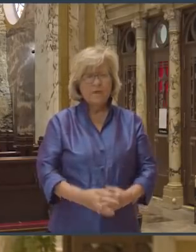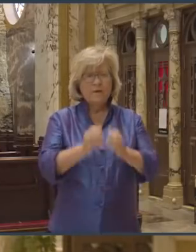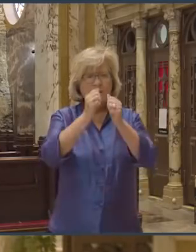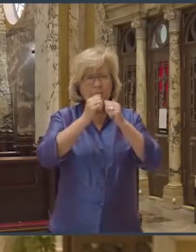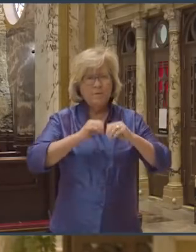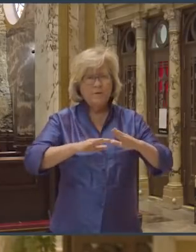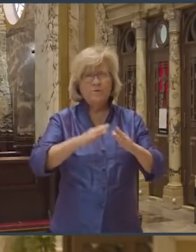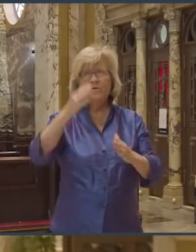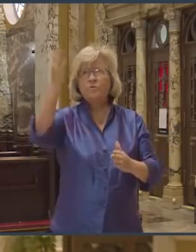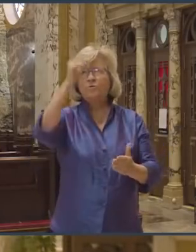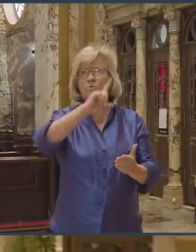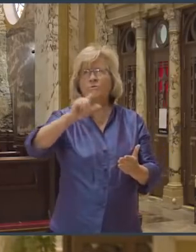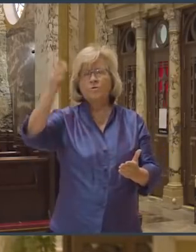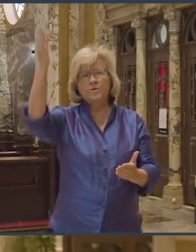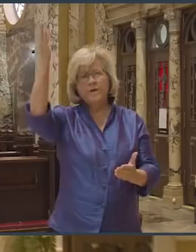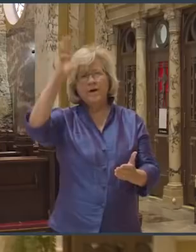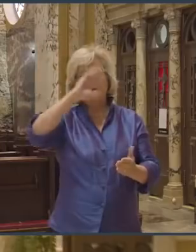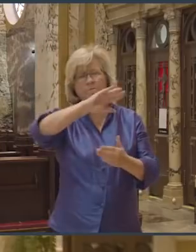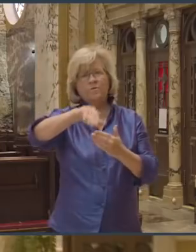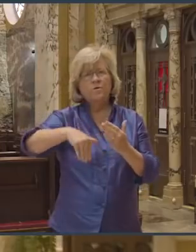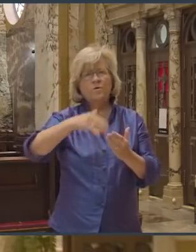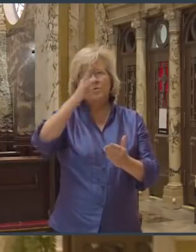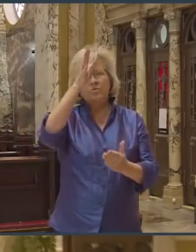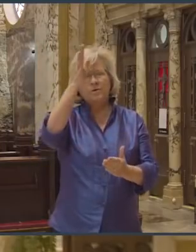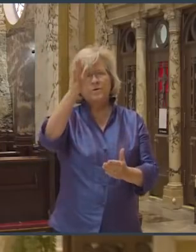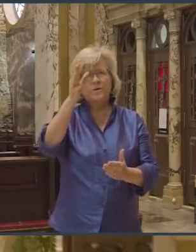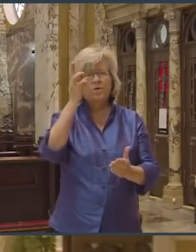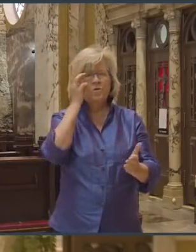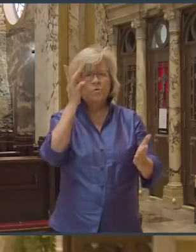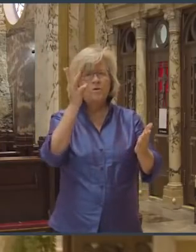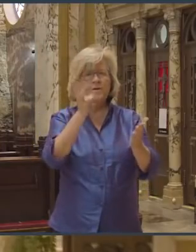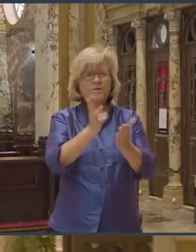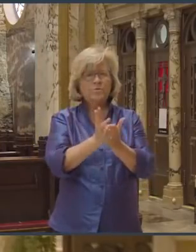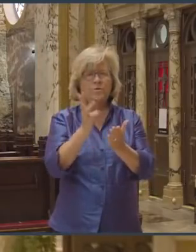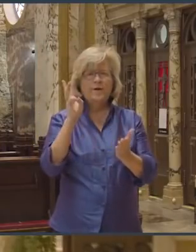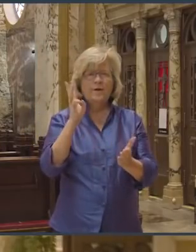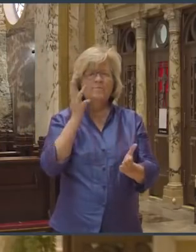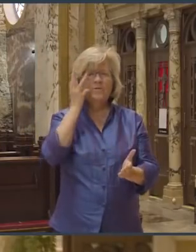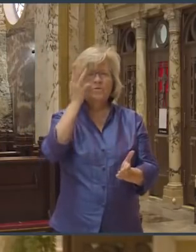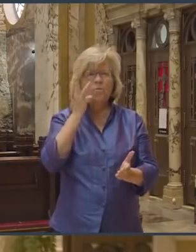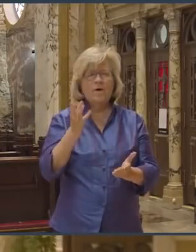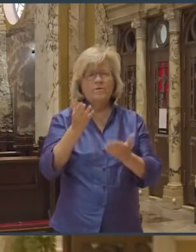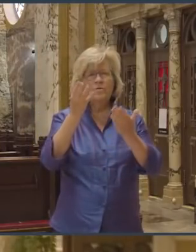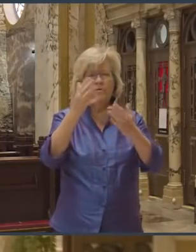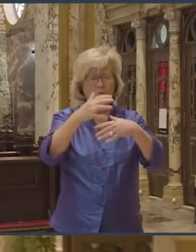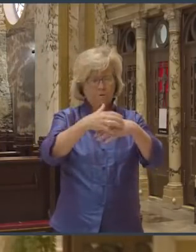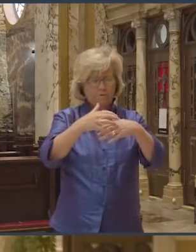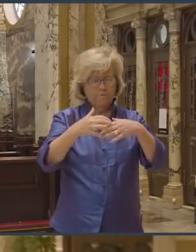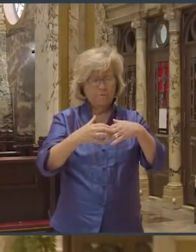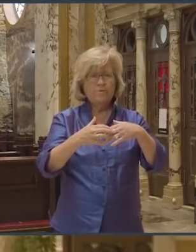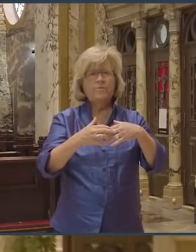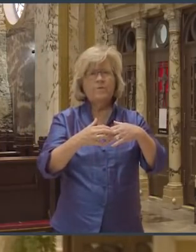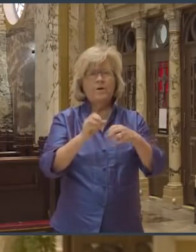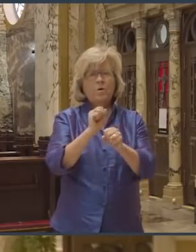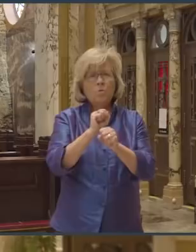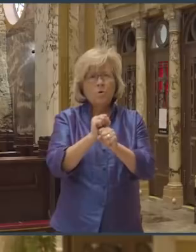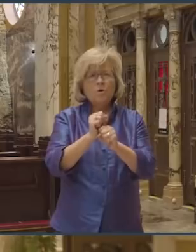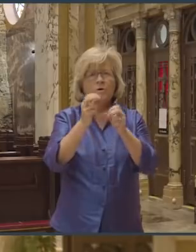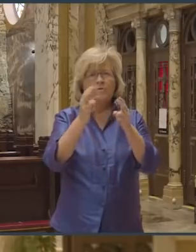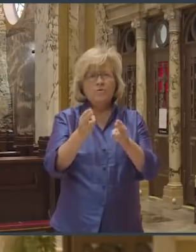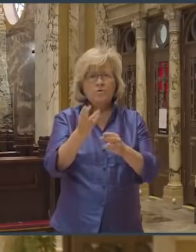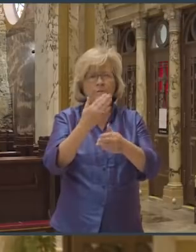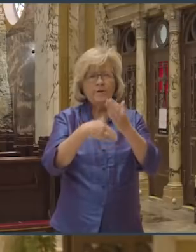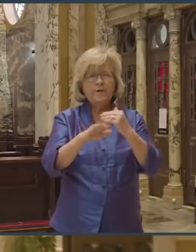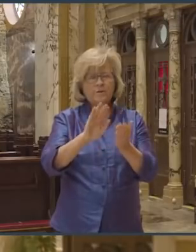Blessed are you, Lord, God of all creation, for through your goodness we have this wine to offer, fruit of the vine and work of human hands. It will become